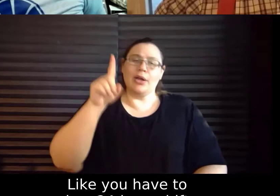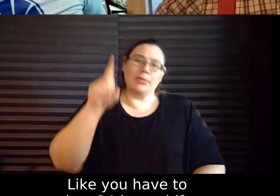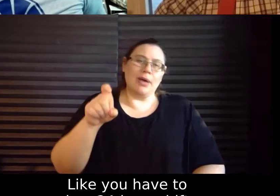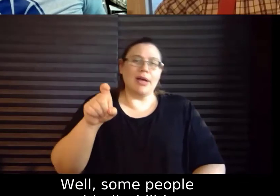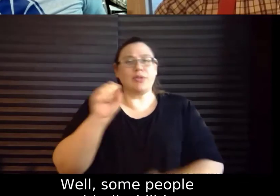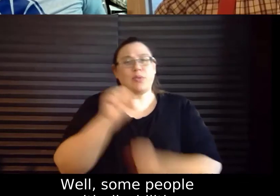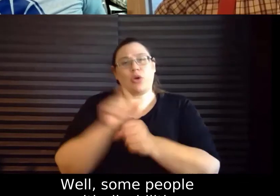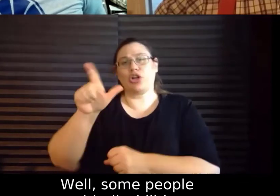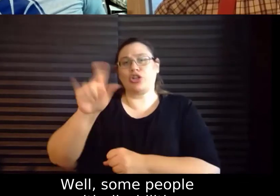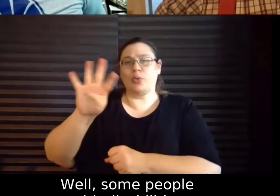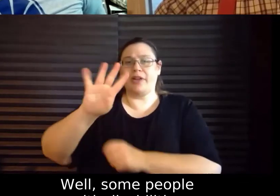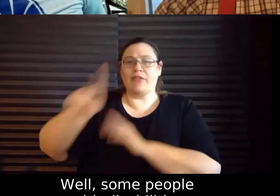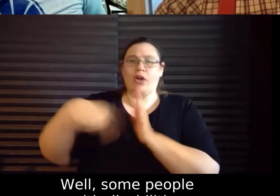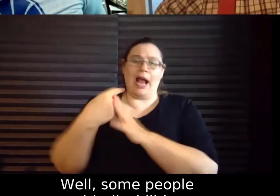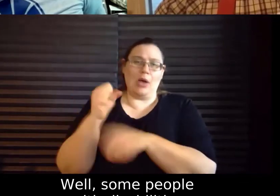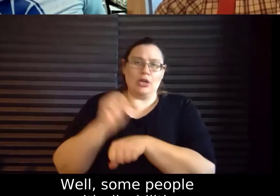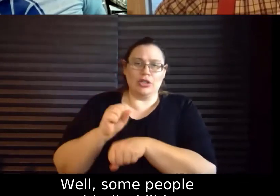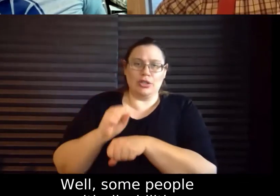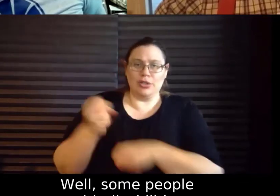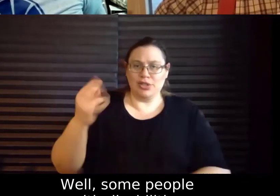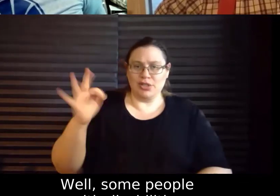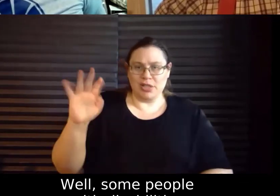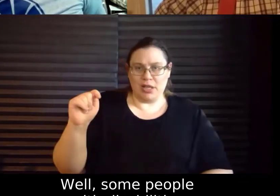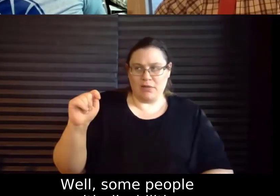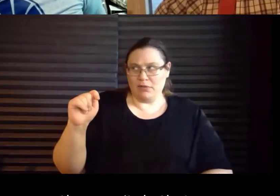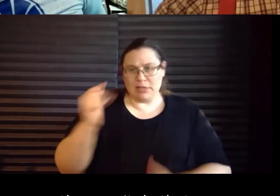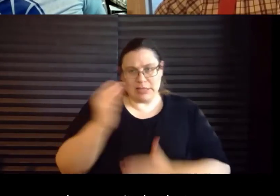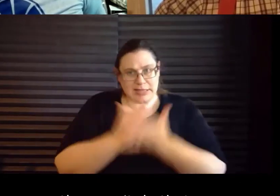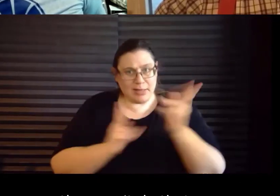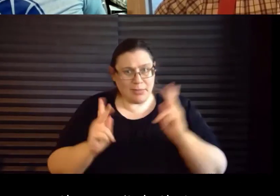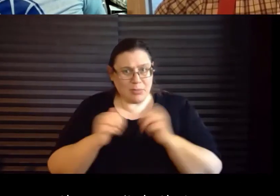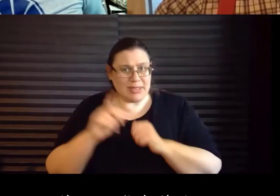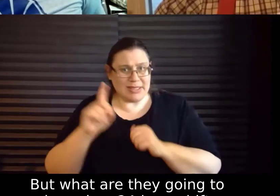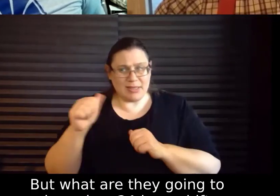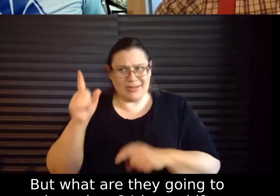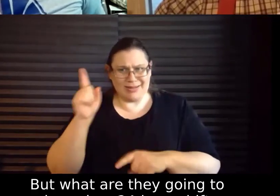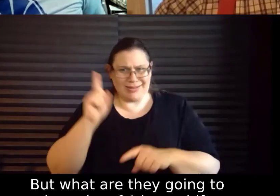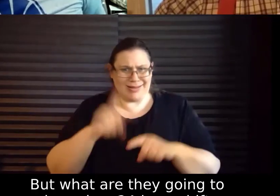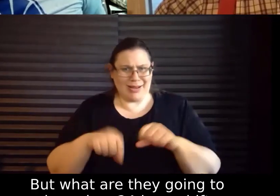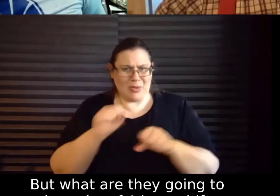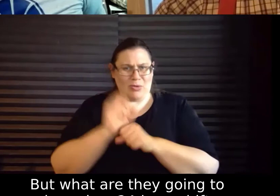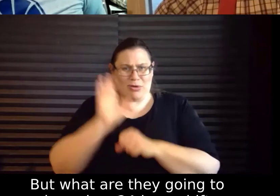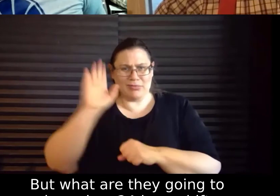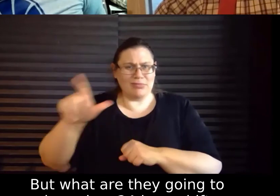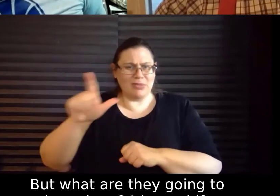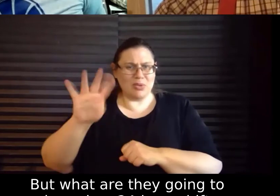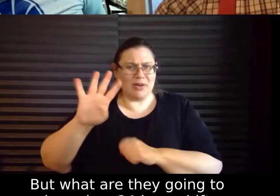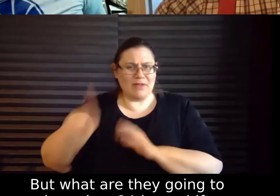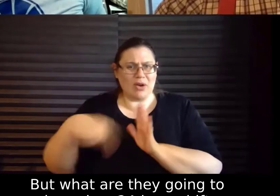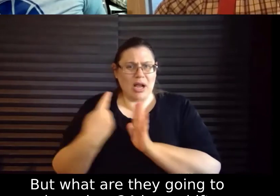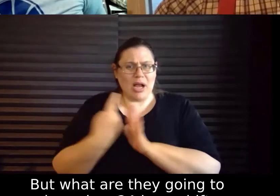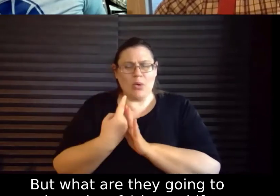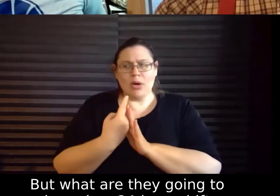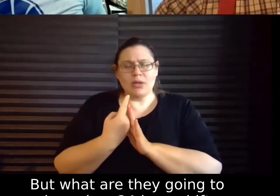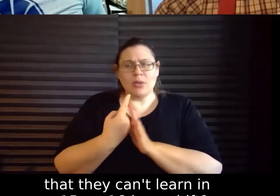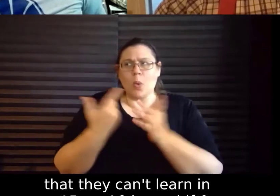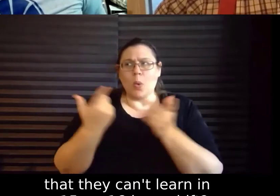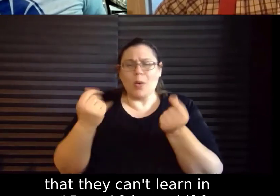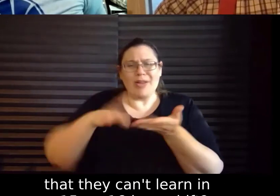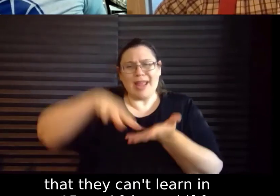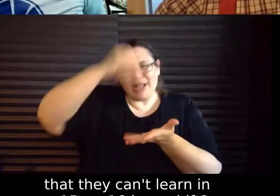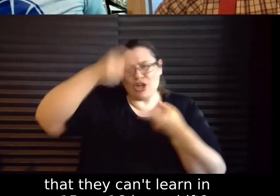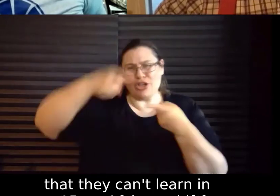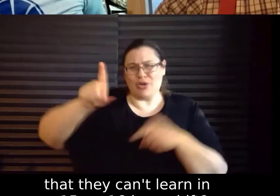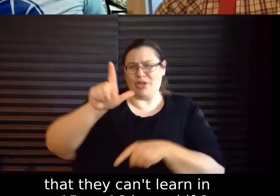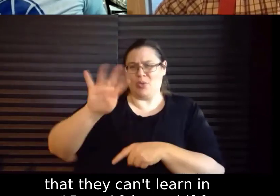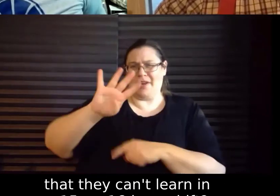shift. Well, some people with disabilities, they can't do that. But what are they going to learn in a 24-hour shift that